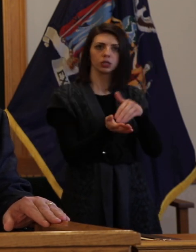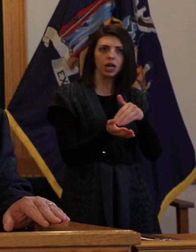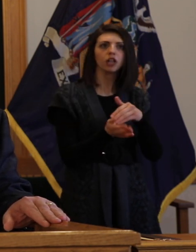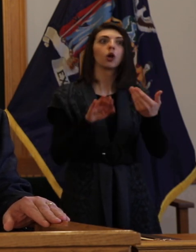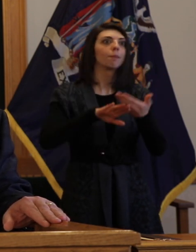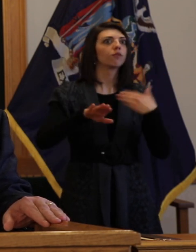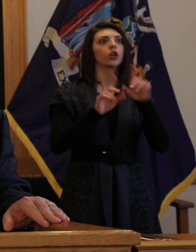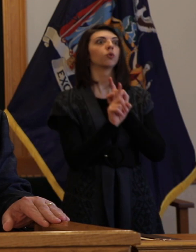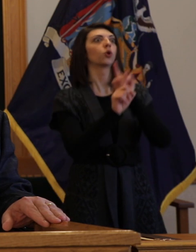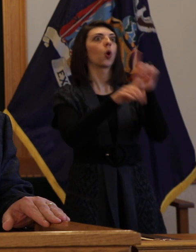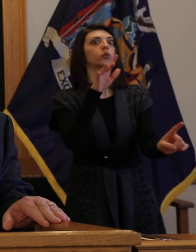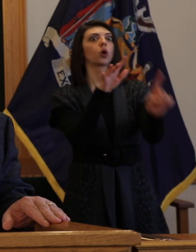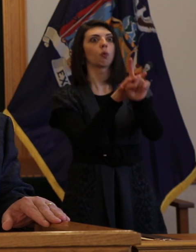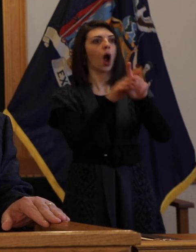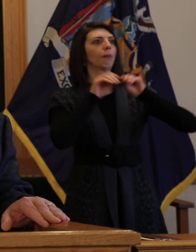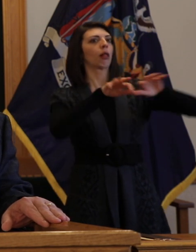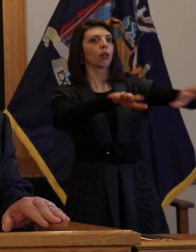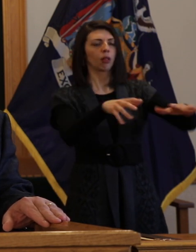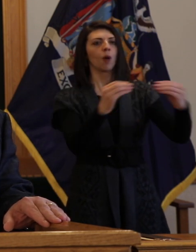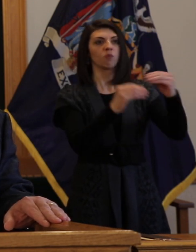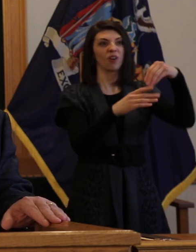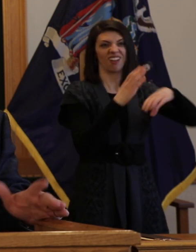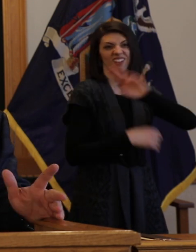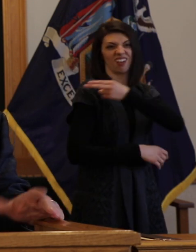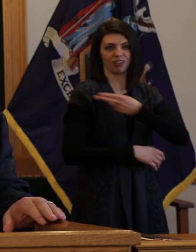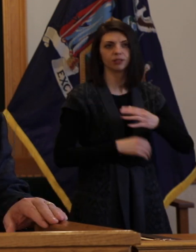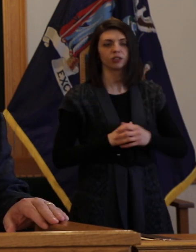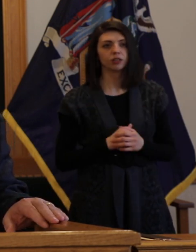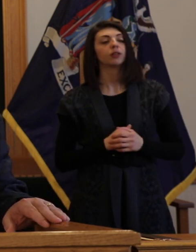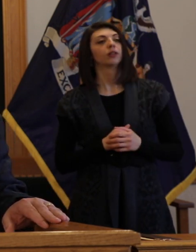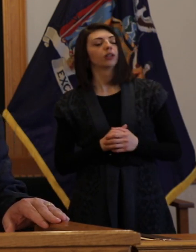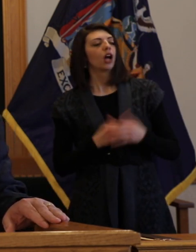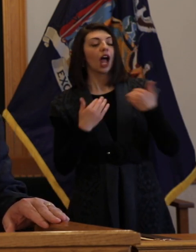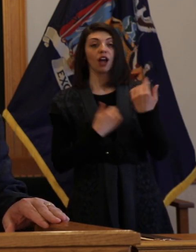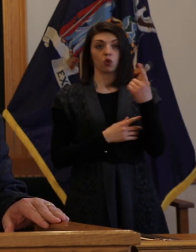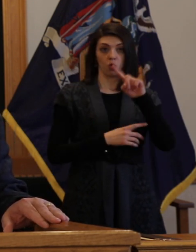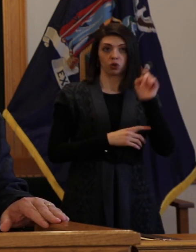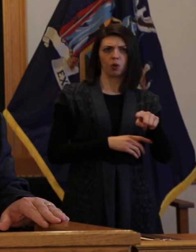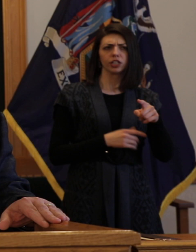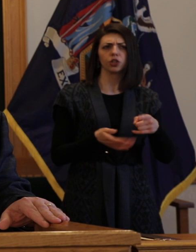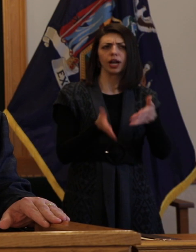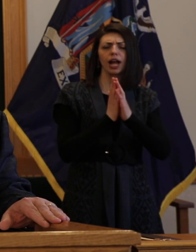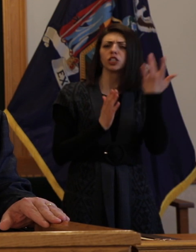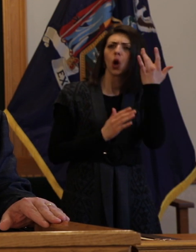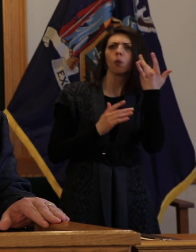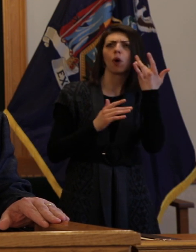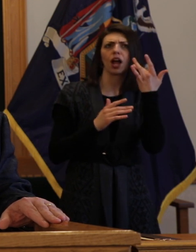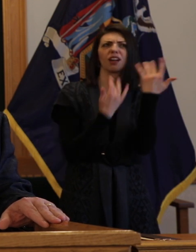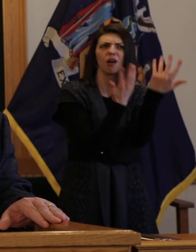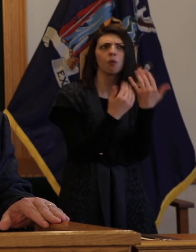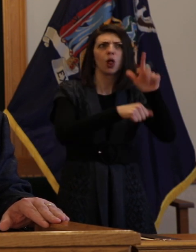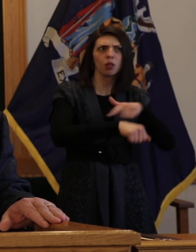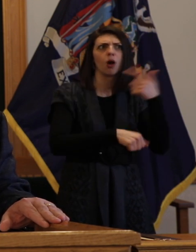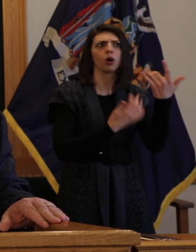any of these locations. We had a question come in online about why it takes days to get our tests back. We take the test,